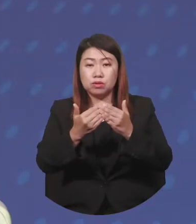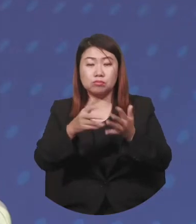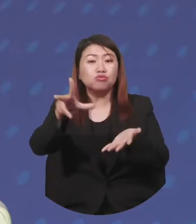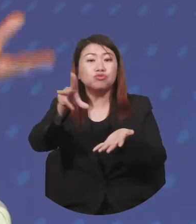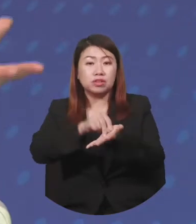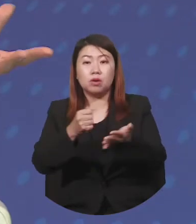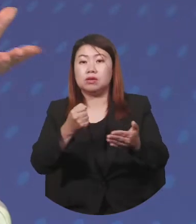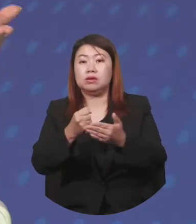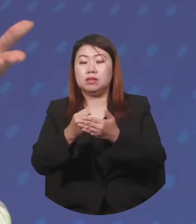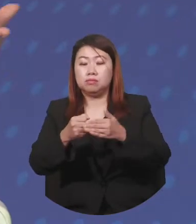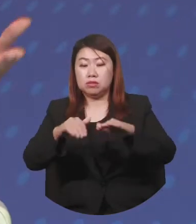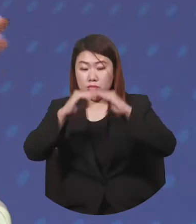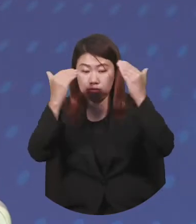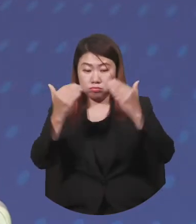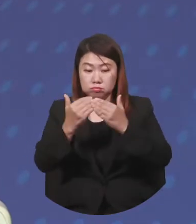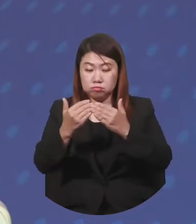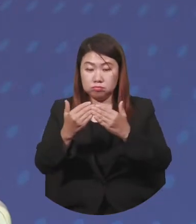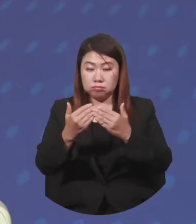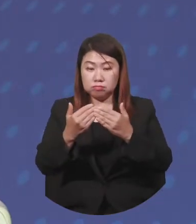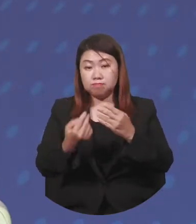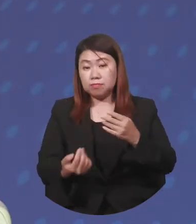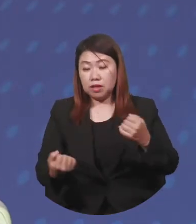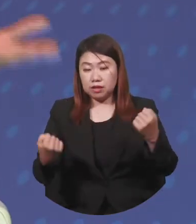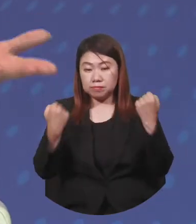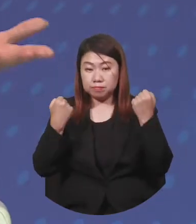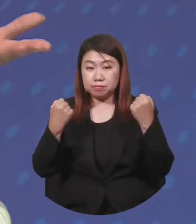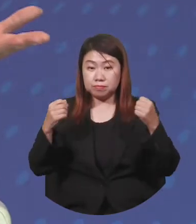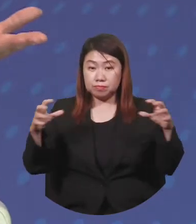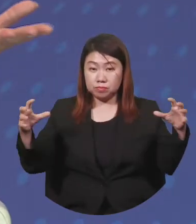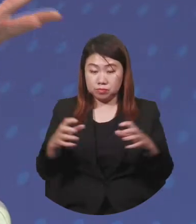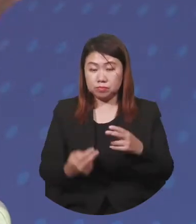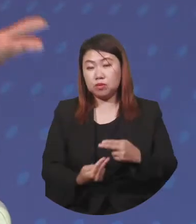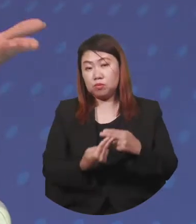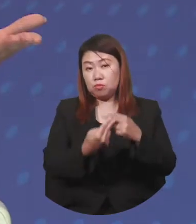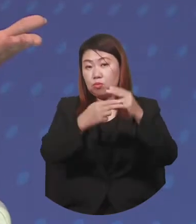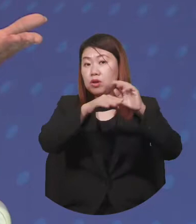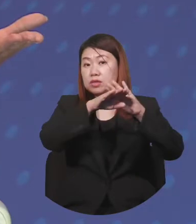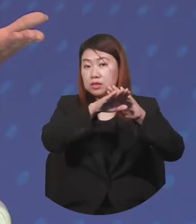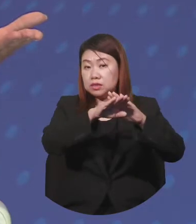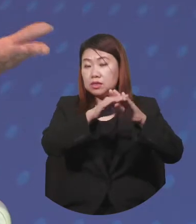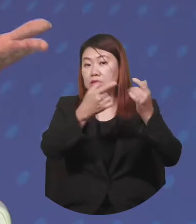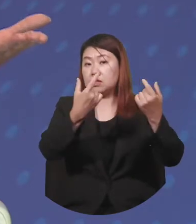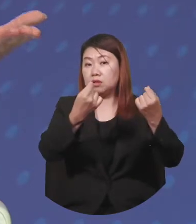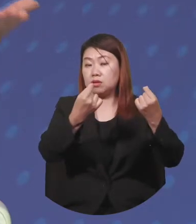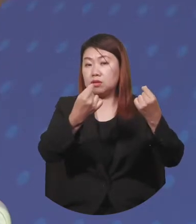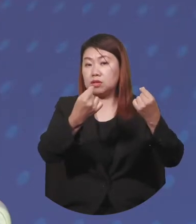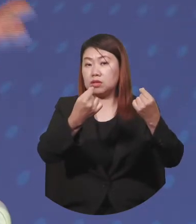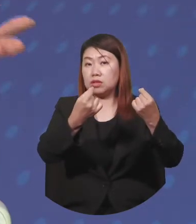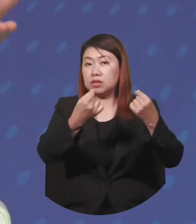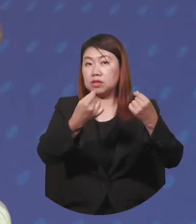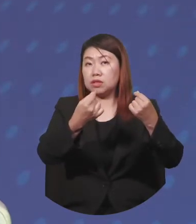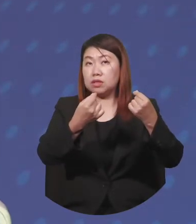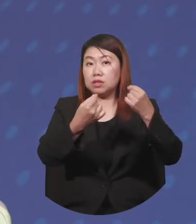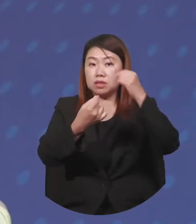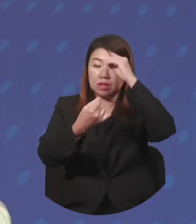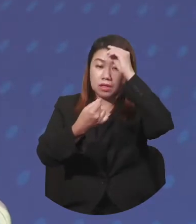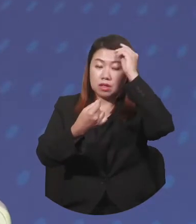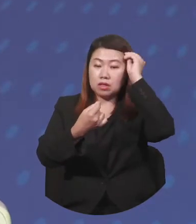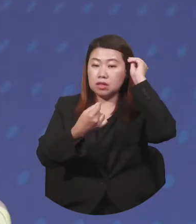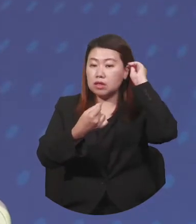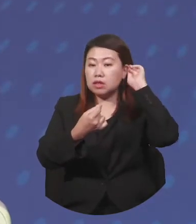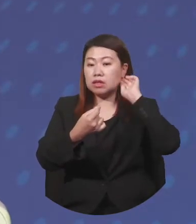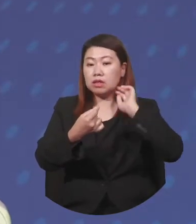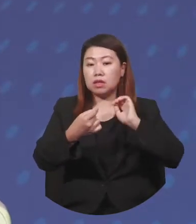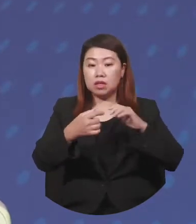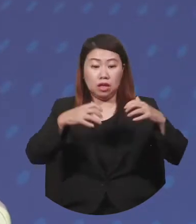We have another situation with the aggression of Russia and the war in Ukraine. There we